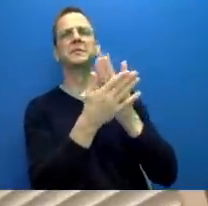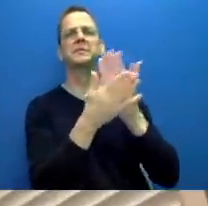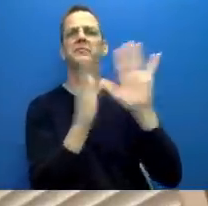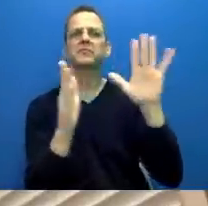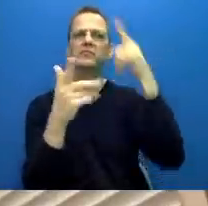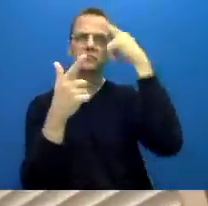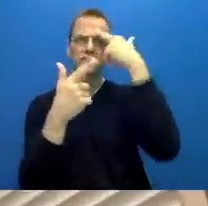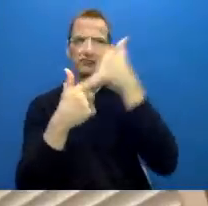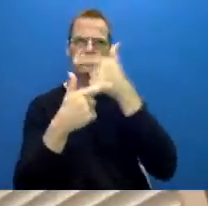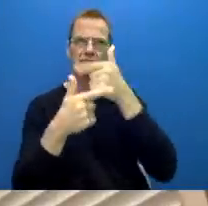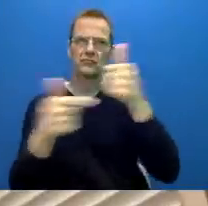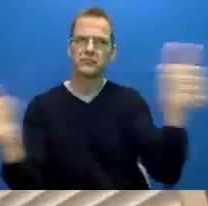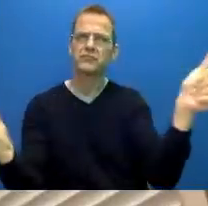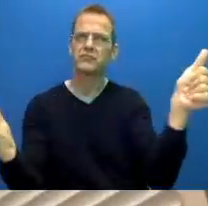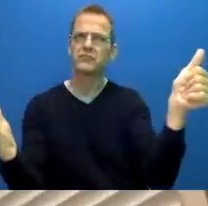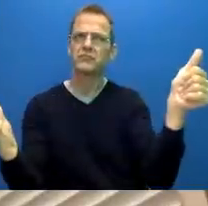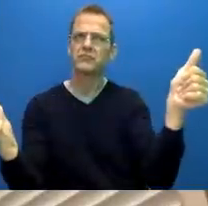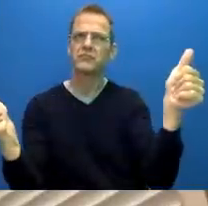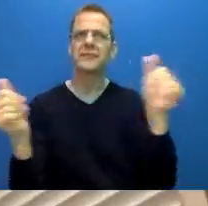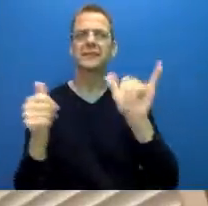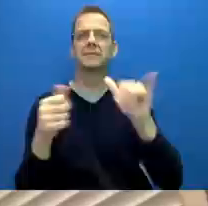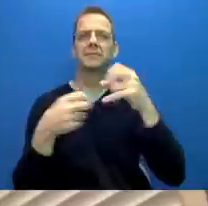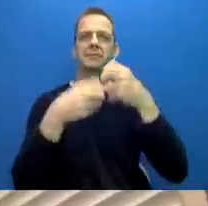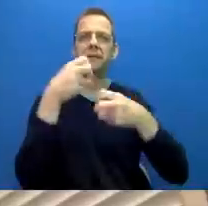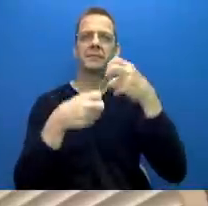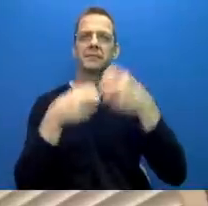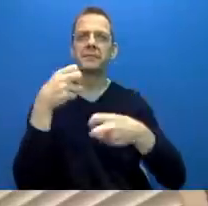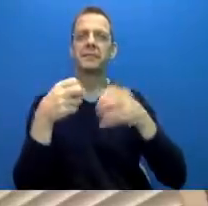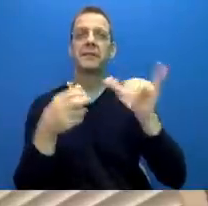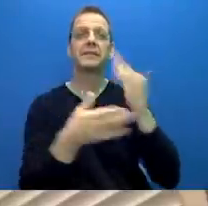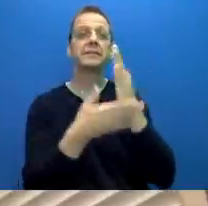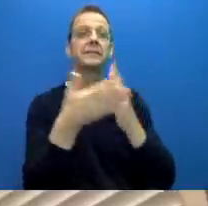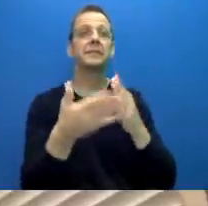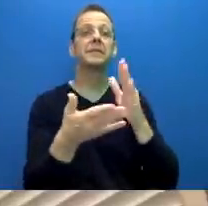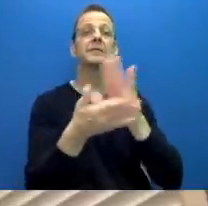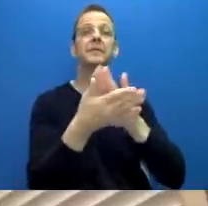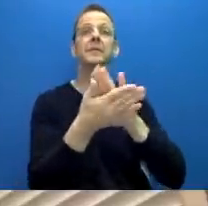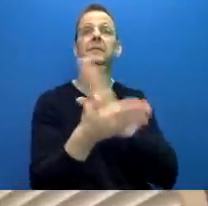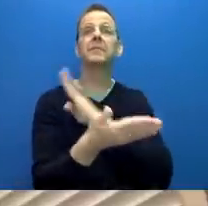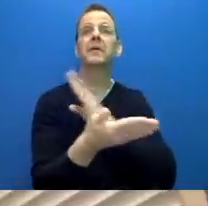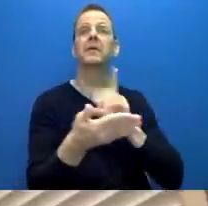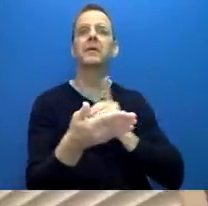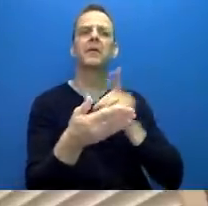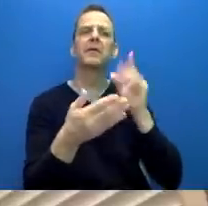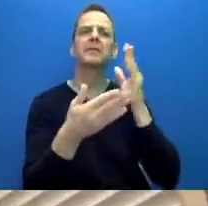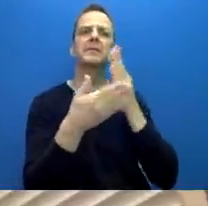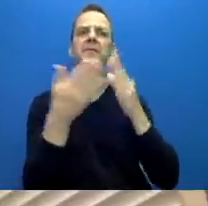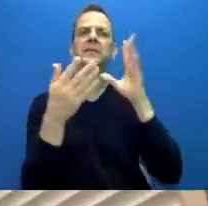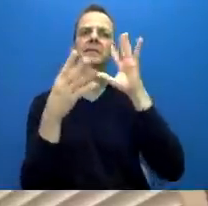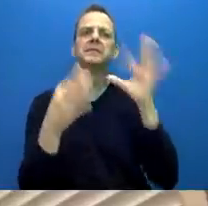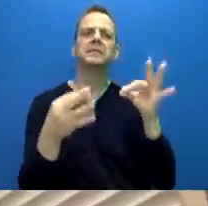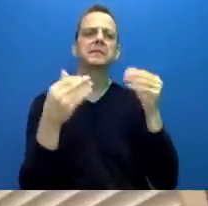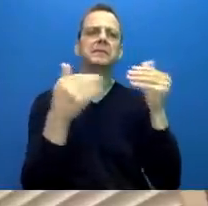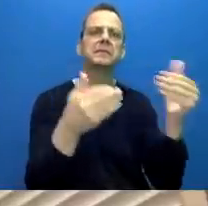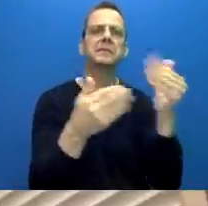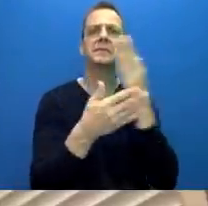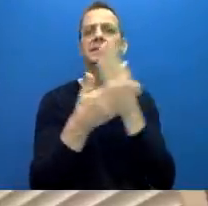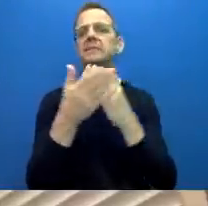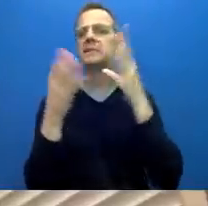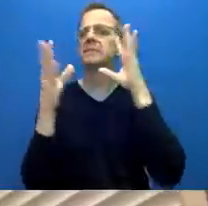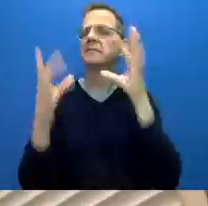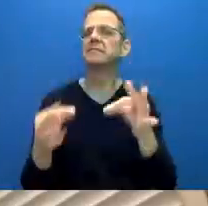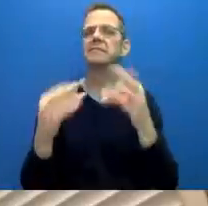that have been more willing to, I mean, and some that are lagging behind. Number two, there's going to be